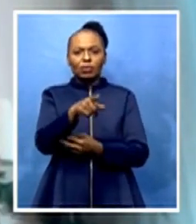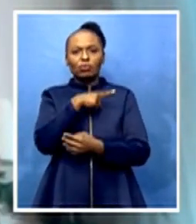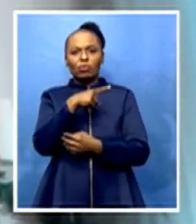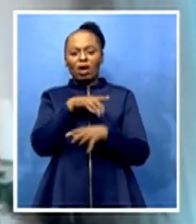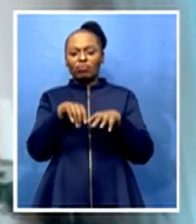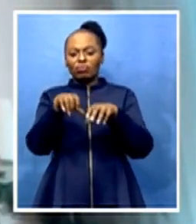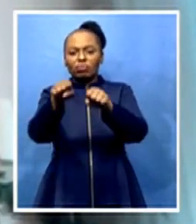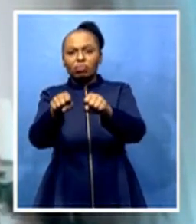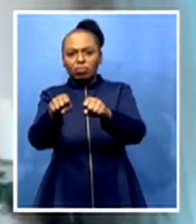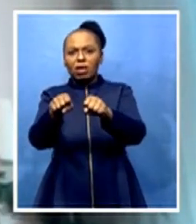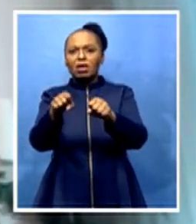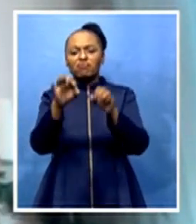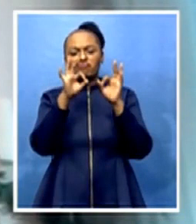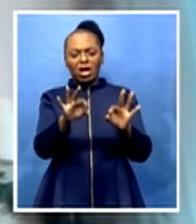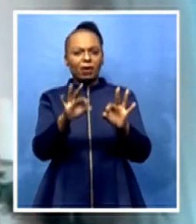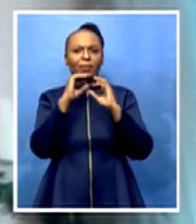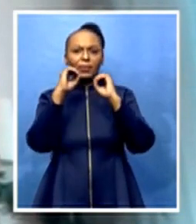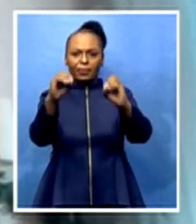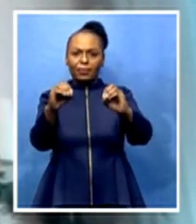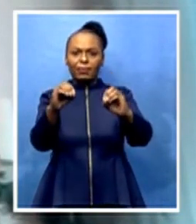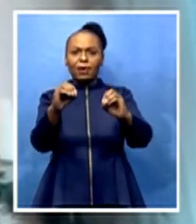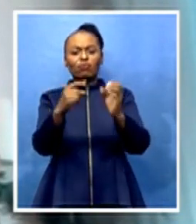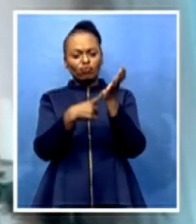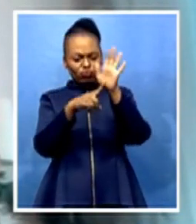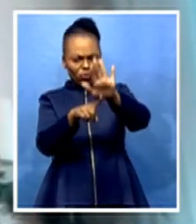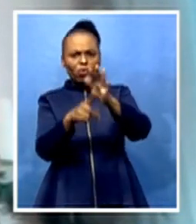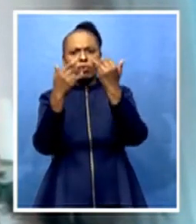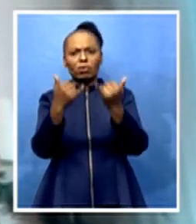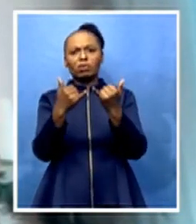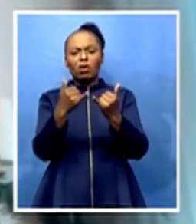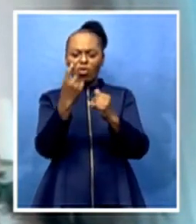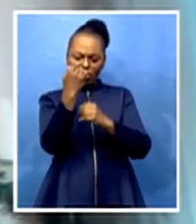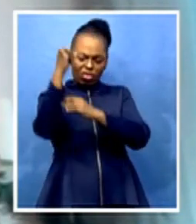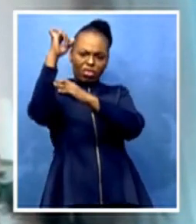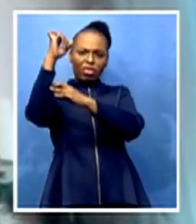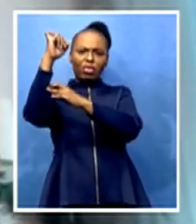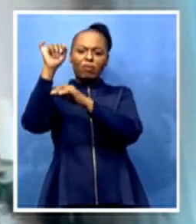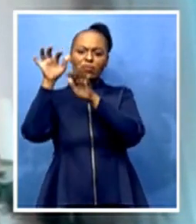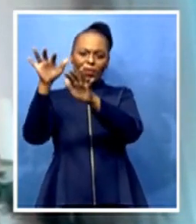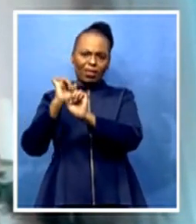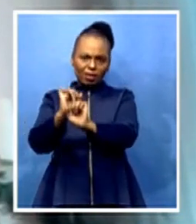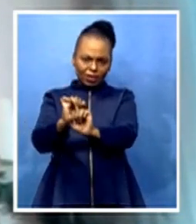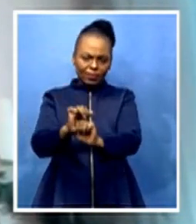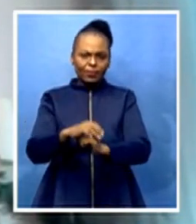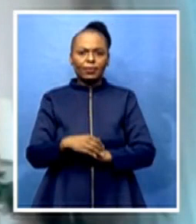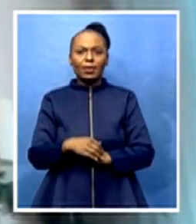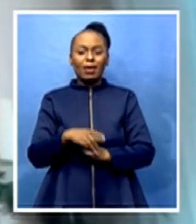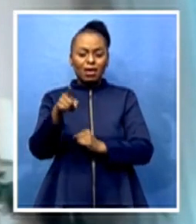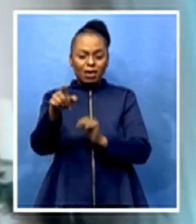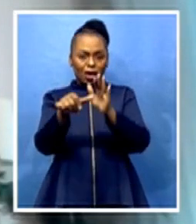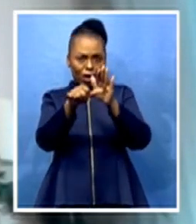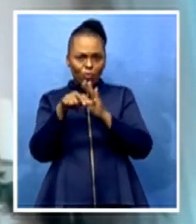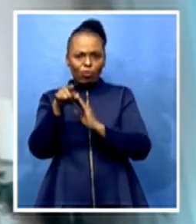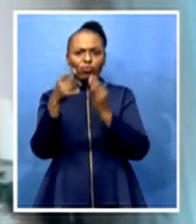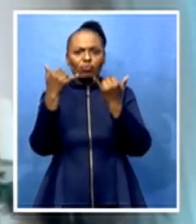would appear to be roundly rejected by the people. It is important the international community does